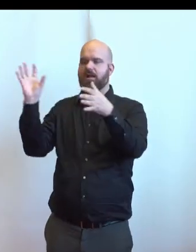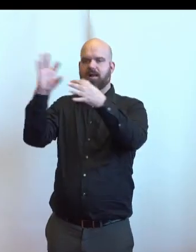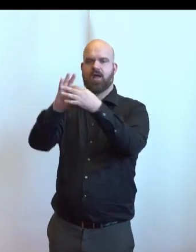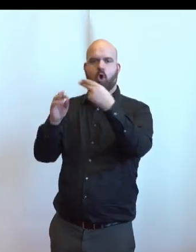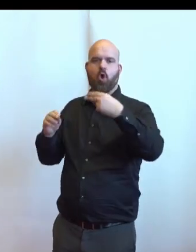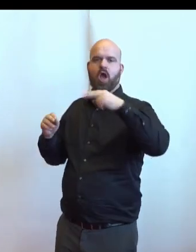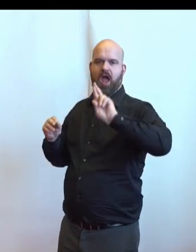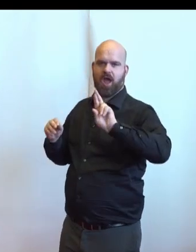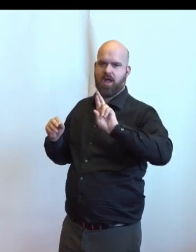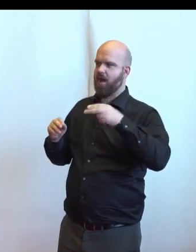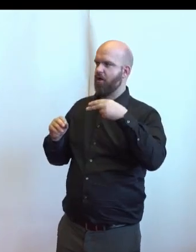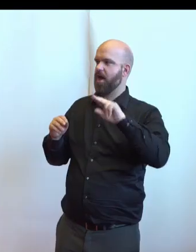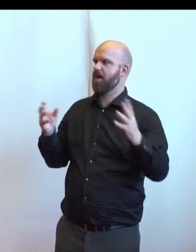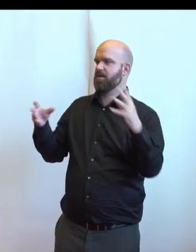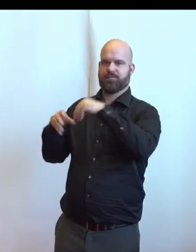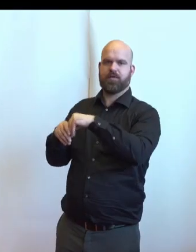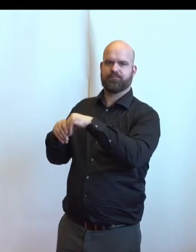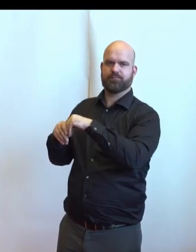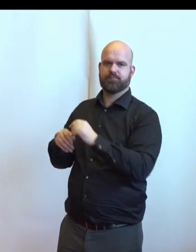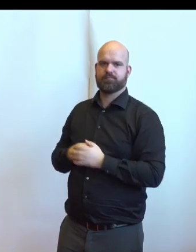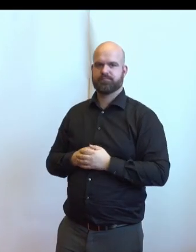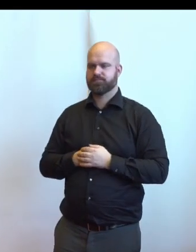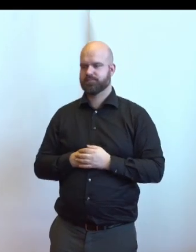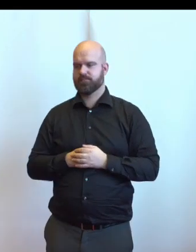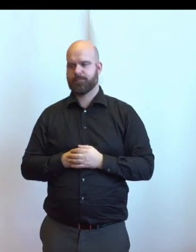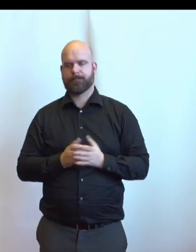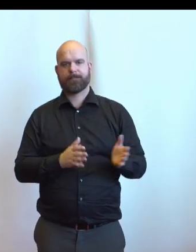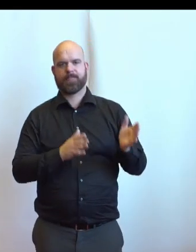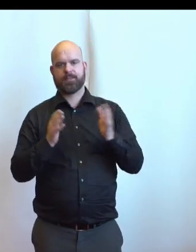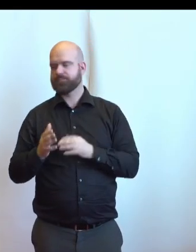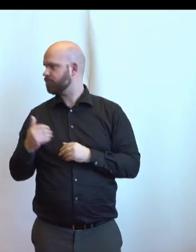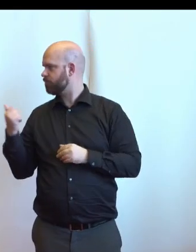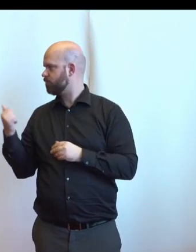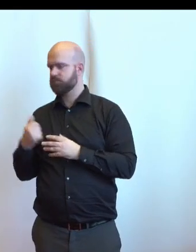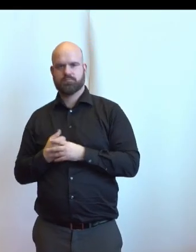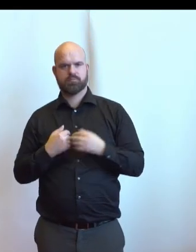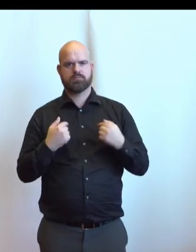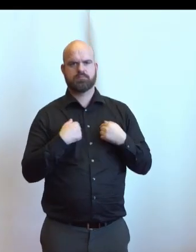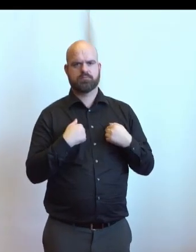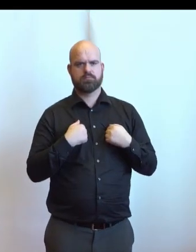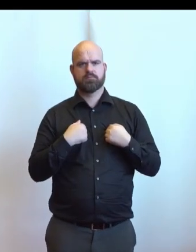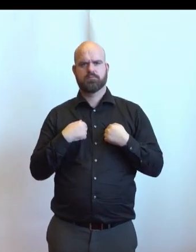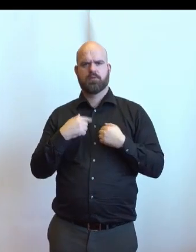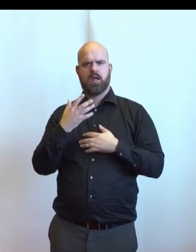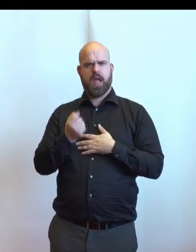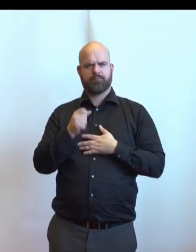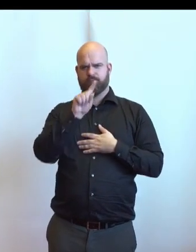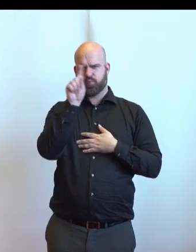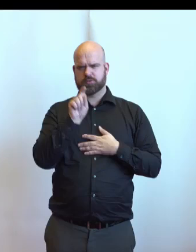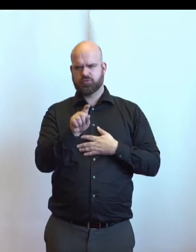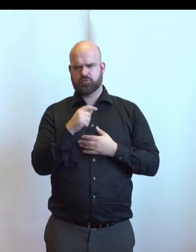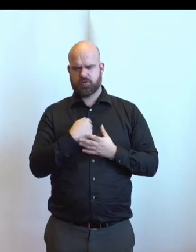I had one question, and I'm not sure who might want to address it, but in terms of the market, sort of new markets